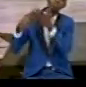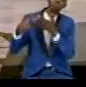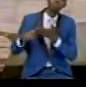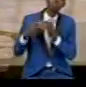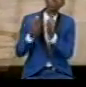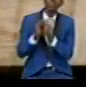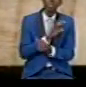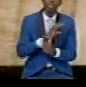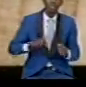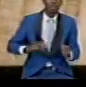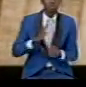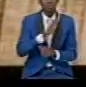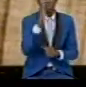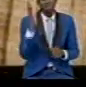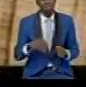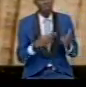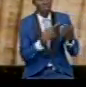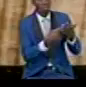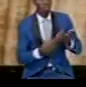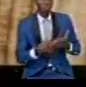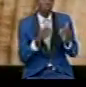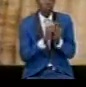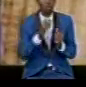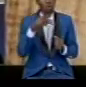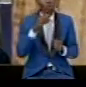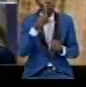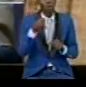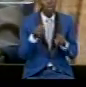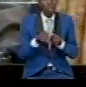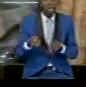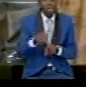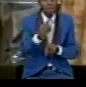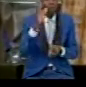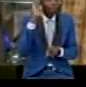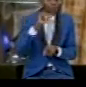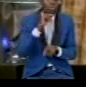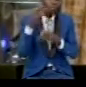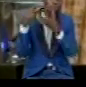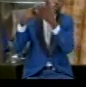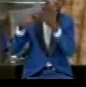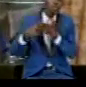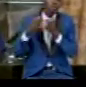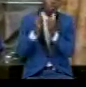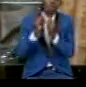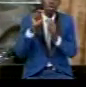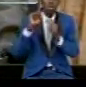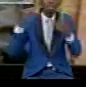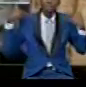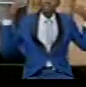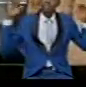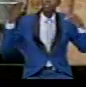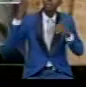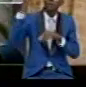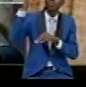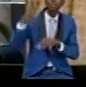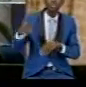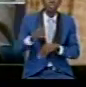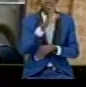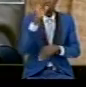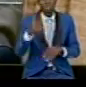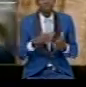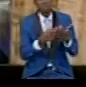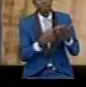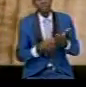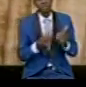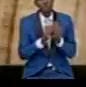didn't argue with Paul the apostle. As they will not argue with an angel of God, they did not argue with